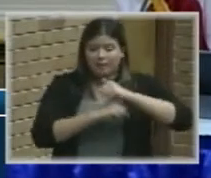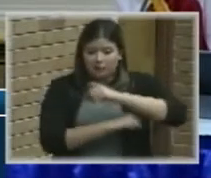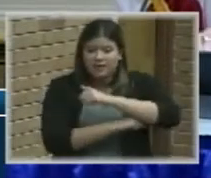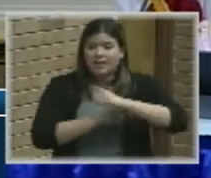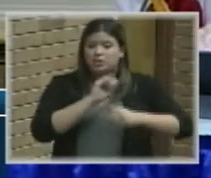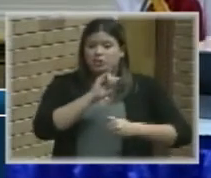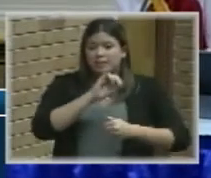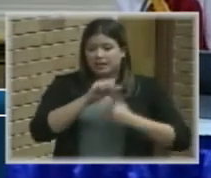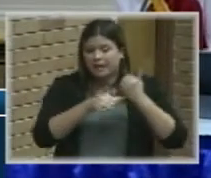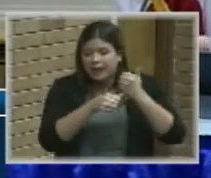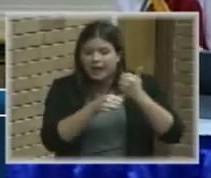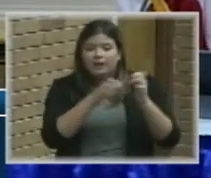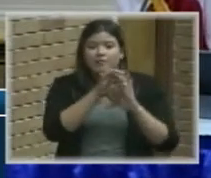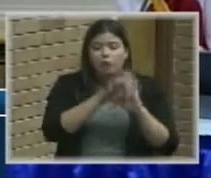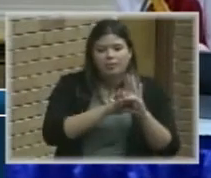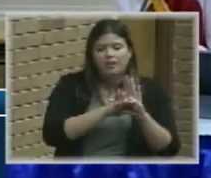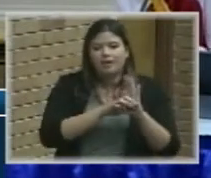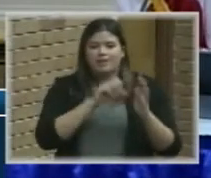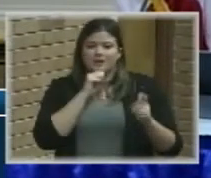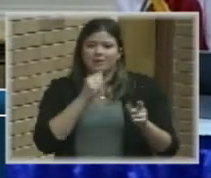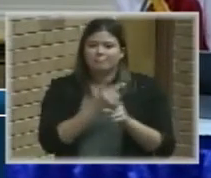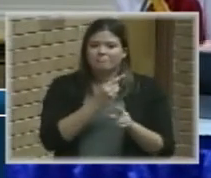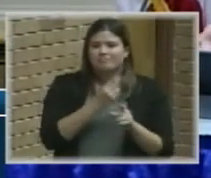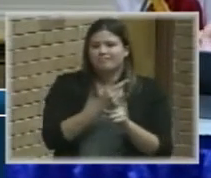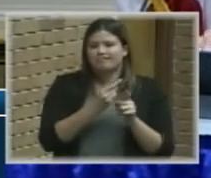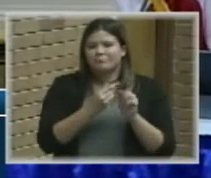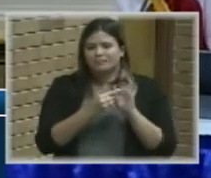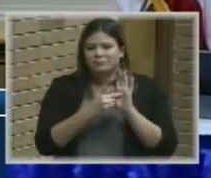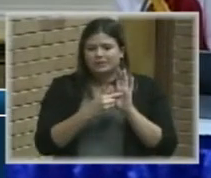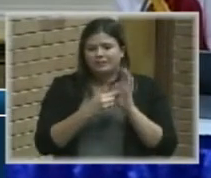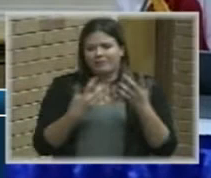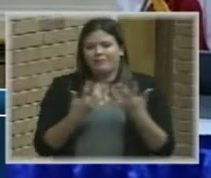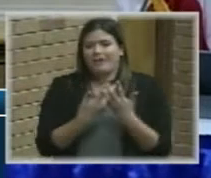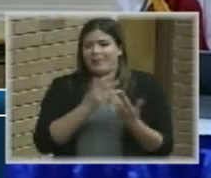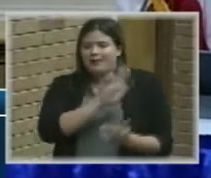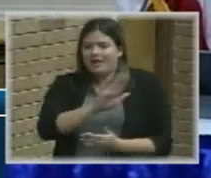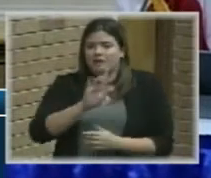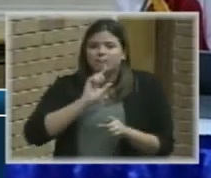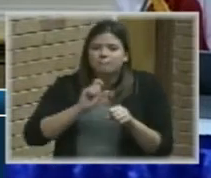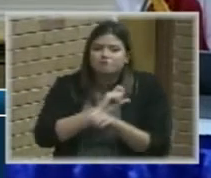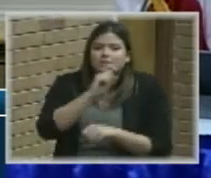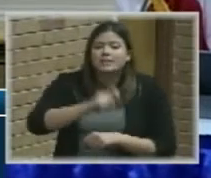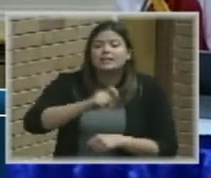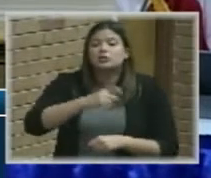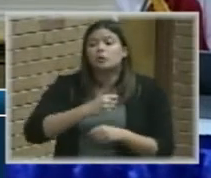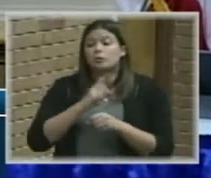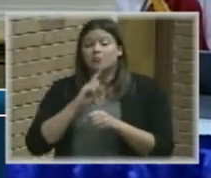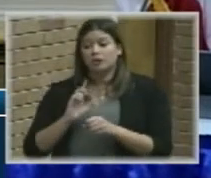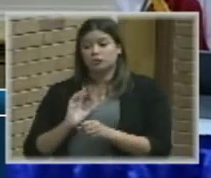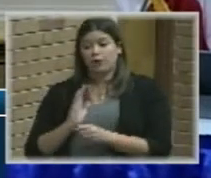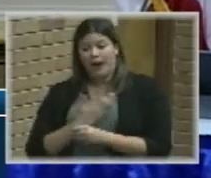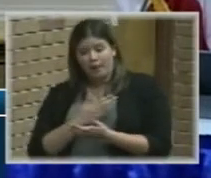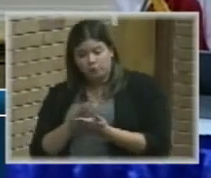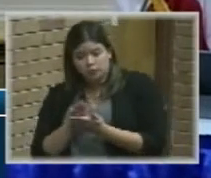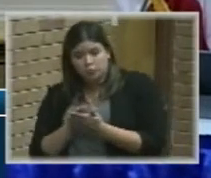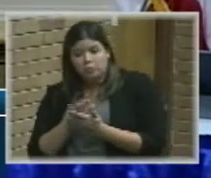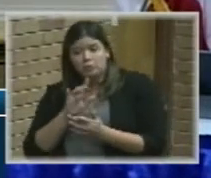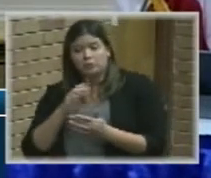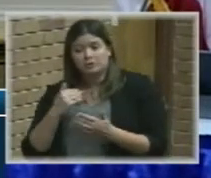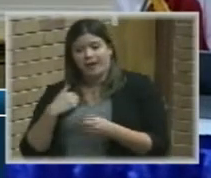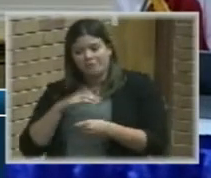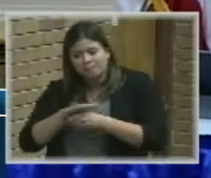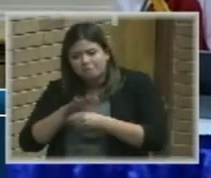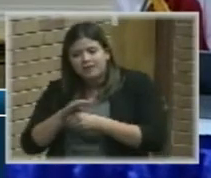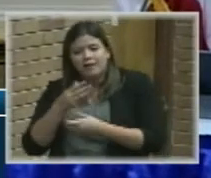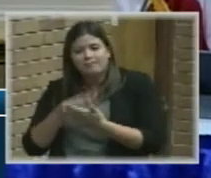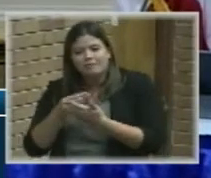that does not adequately reflect their real needs. So to make sure that our schools are adequately funded and to make sure that